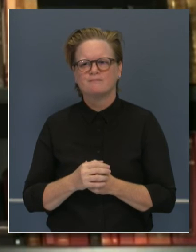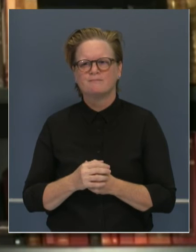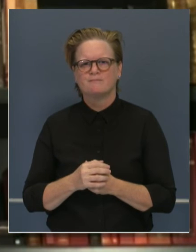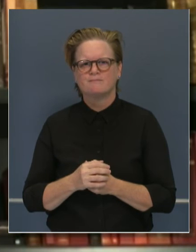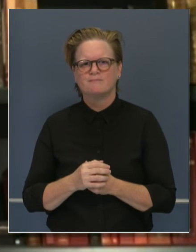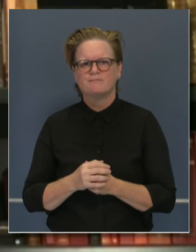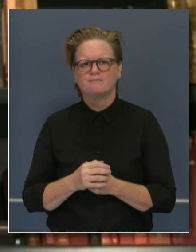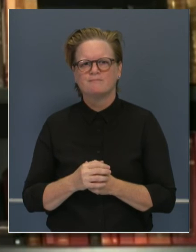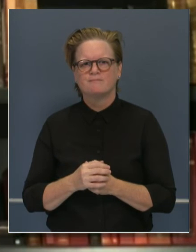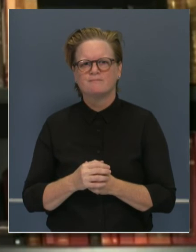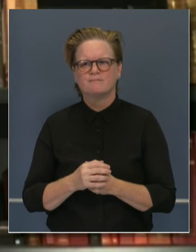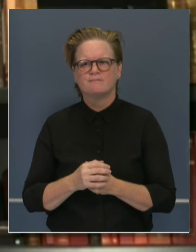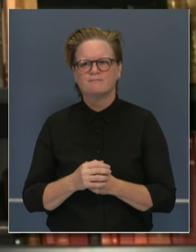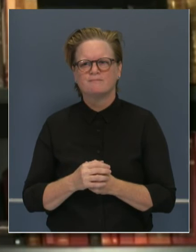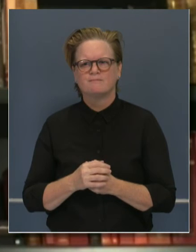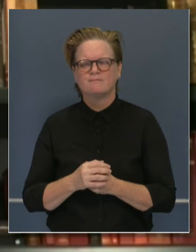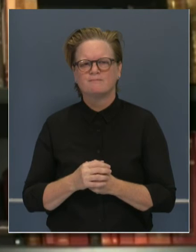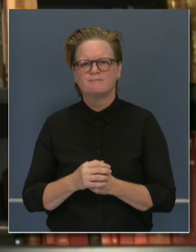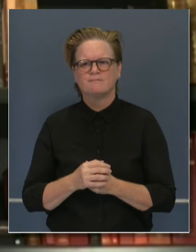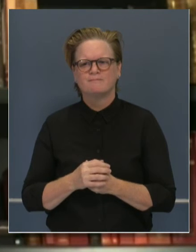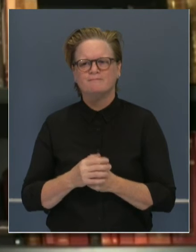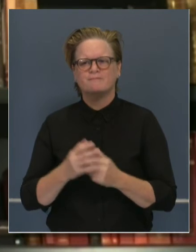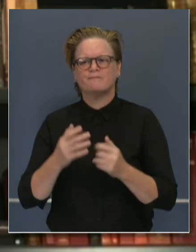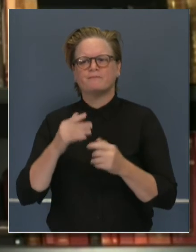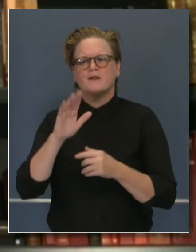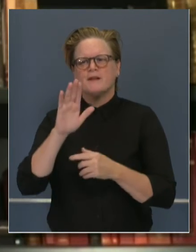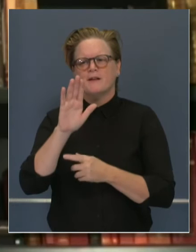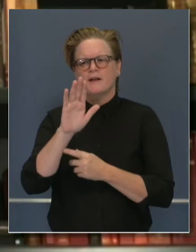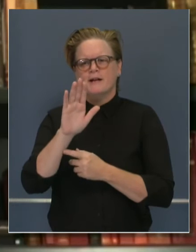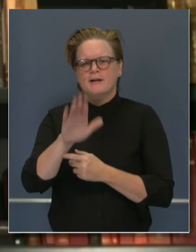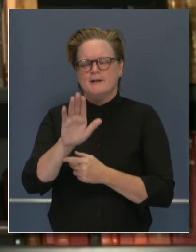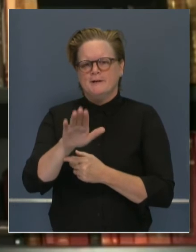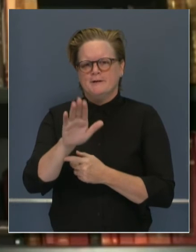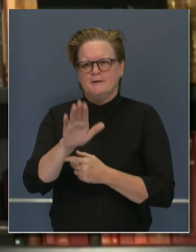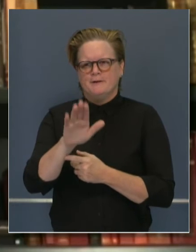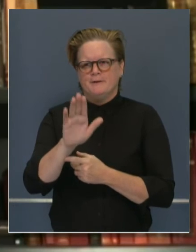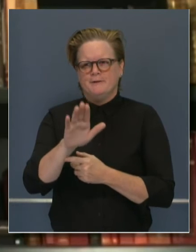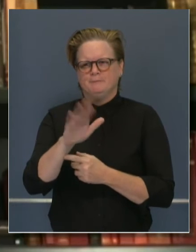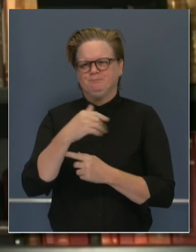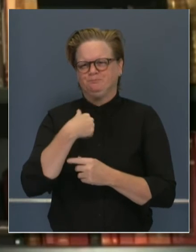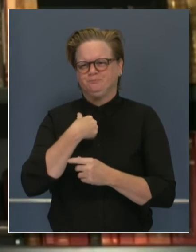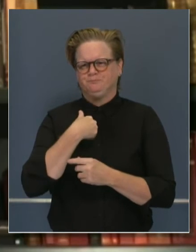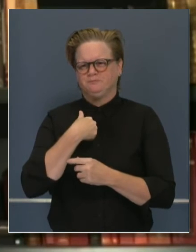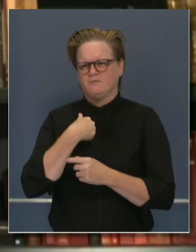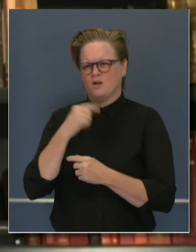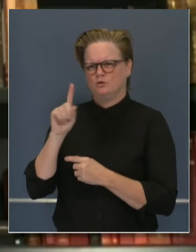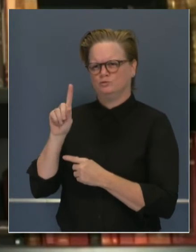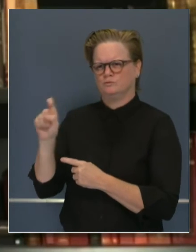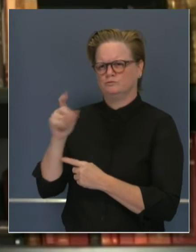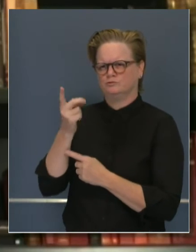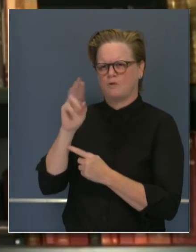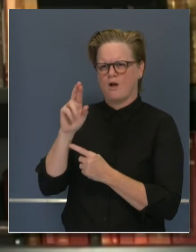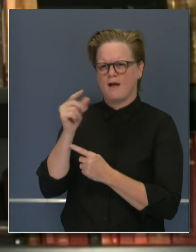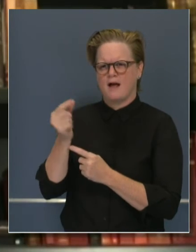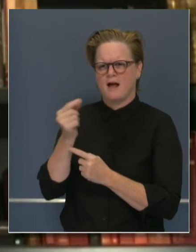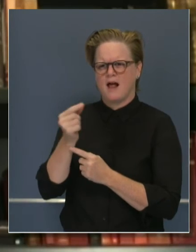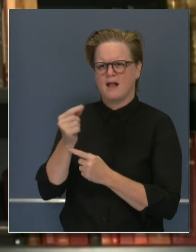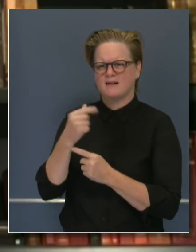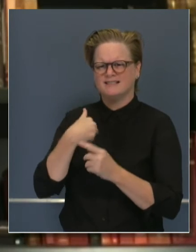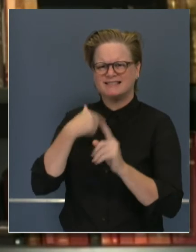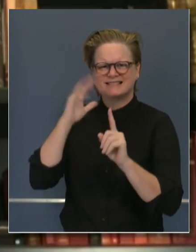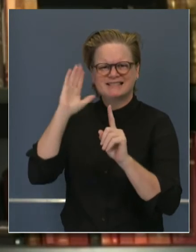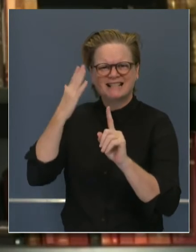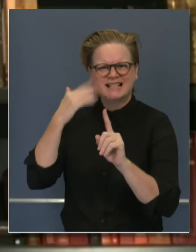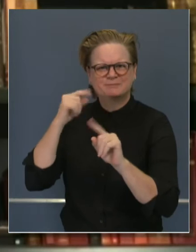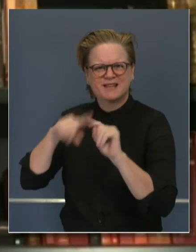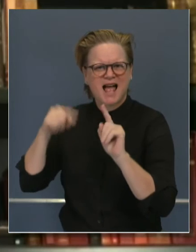Dr. Galley, just because the awkward silence, maybe I'll just ask you as we figure out the calls, question about the issue